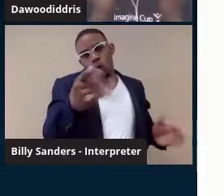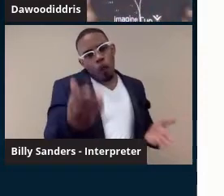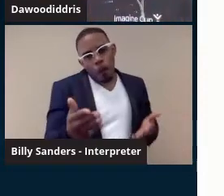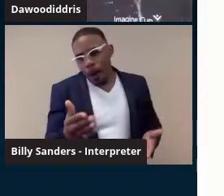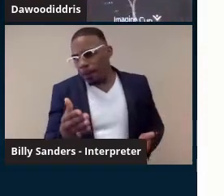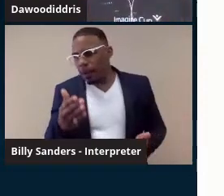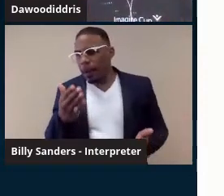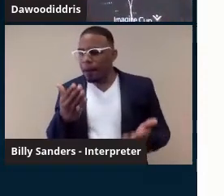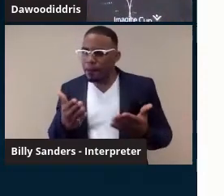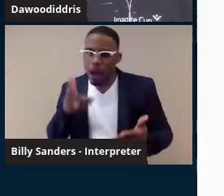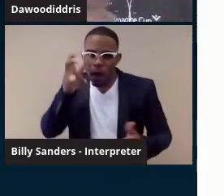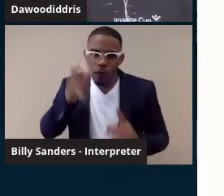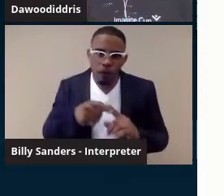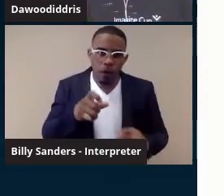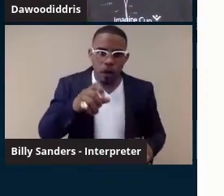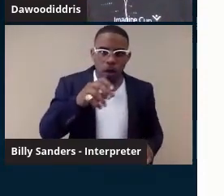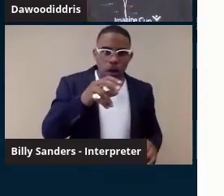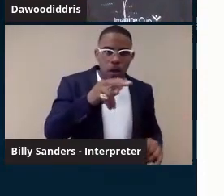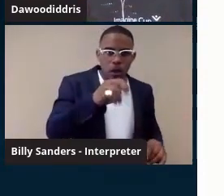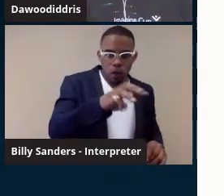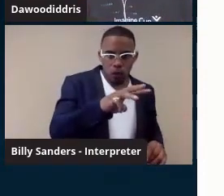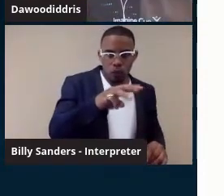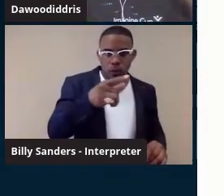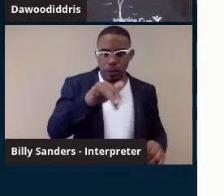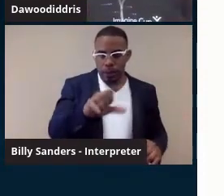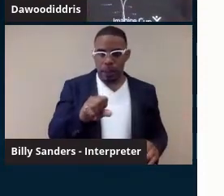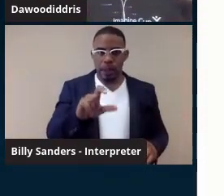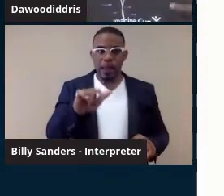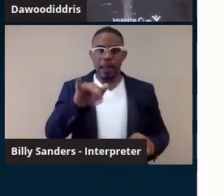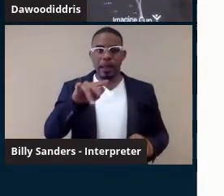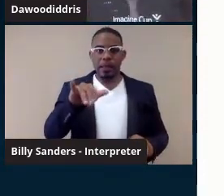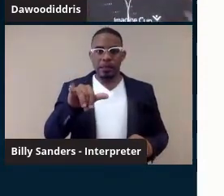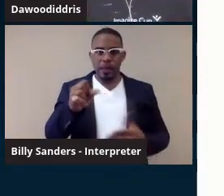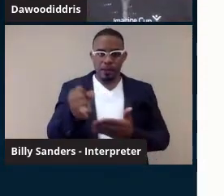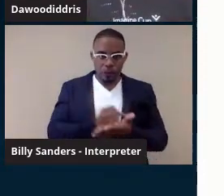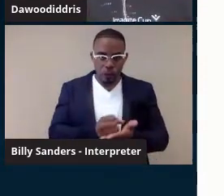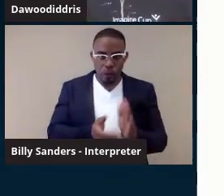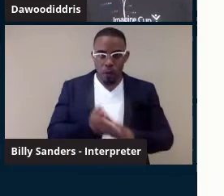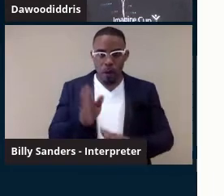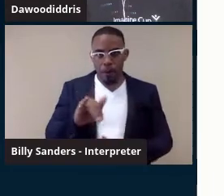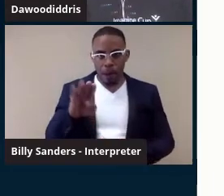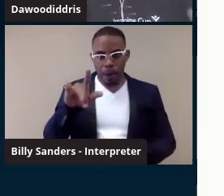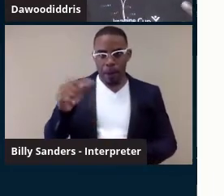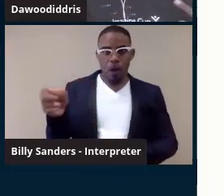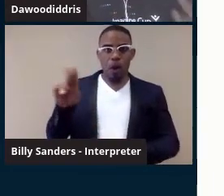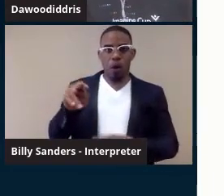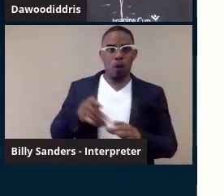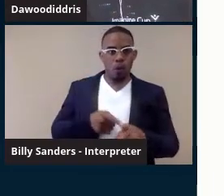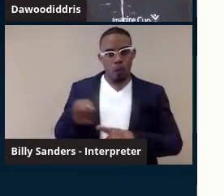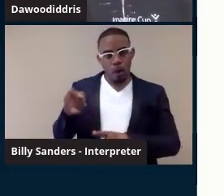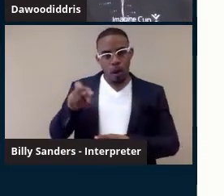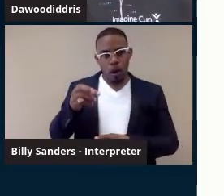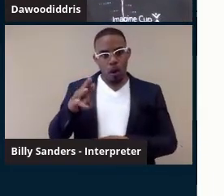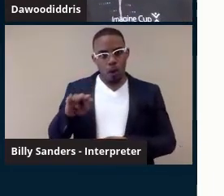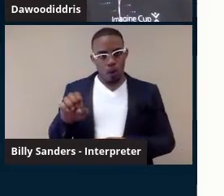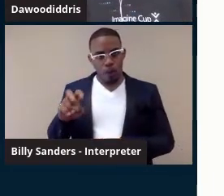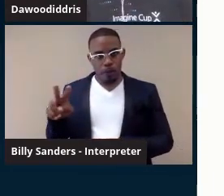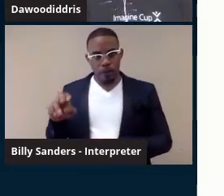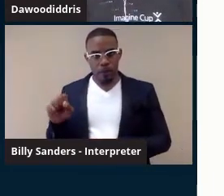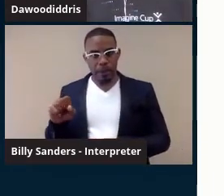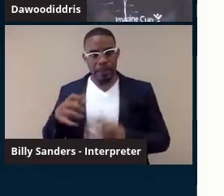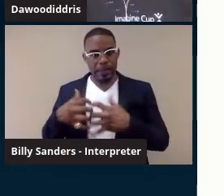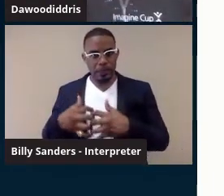probably might have heard of Node.js, right? And Node.js is a JavaScript runtime built on Chrome's V8 JavaScript